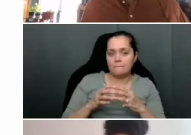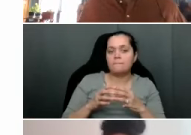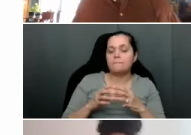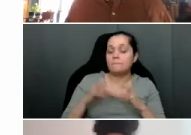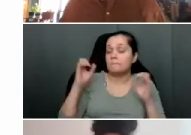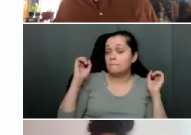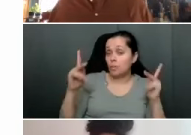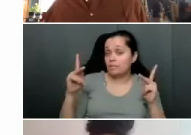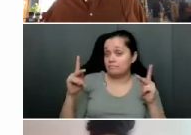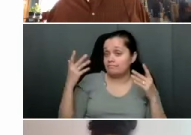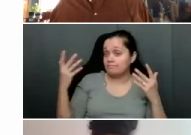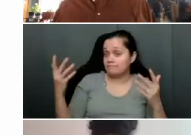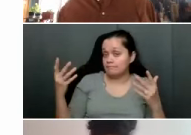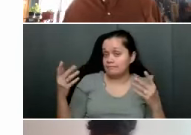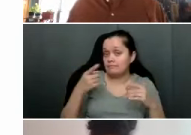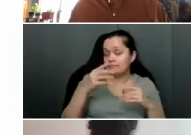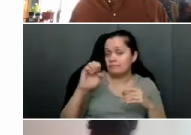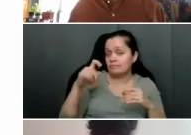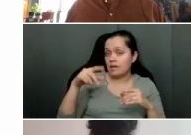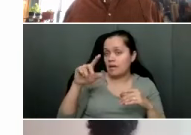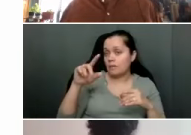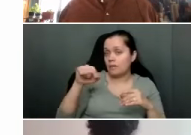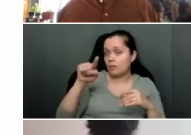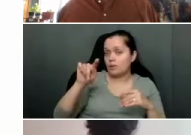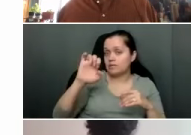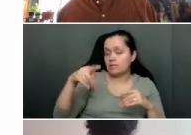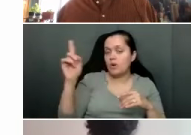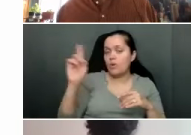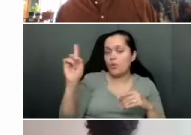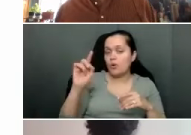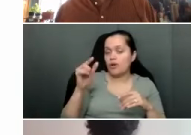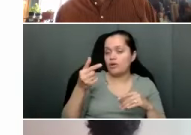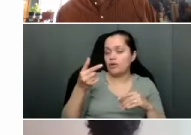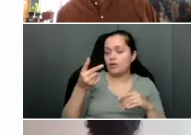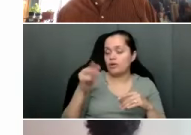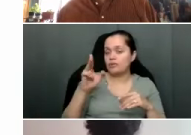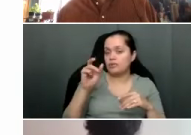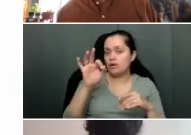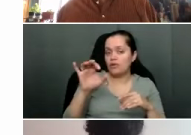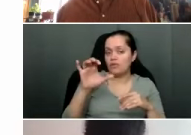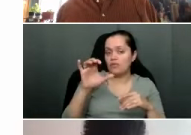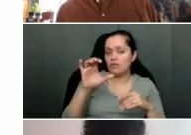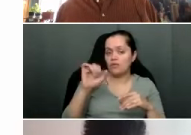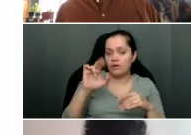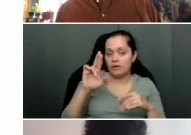Okay, so map quiz tip, where is the Gulf of Carpentaria?